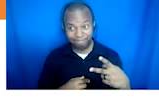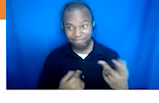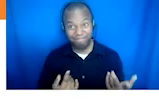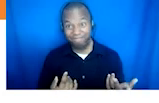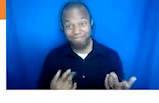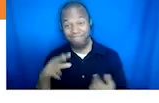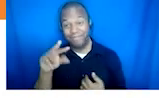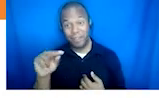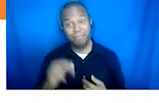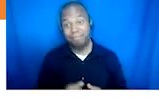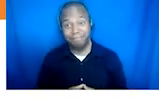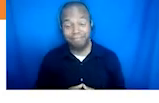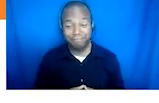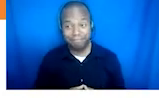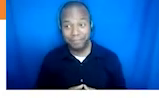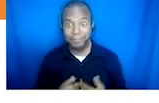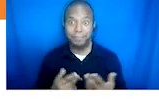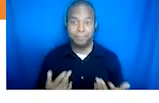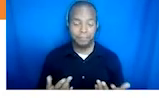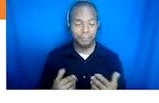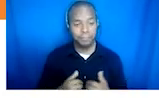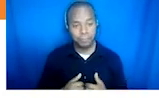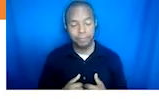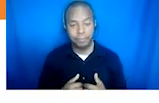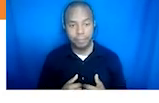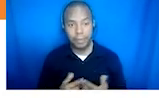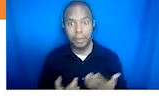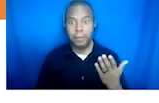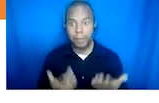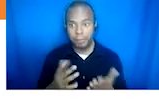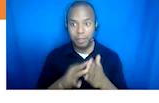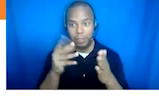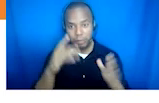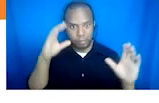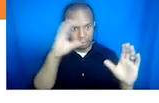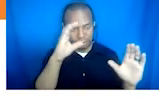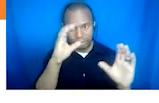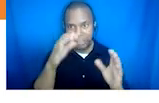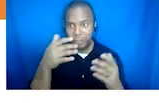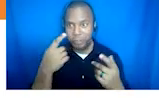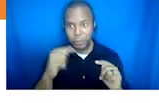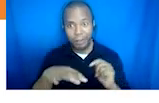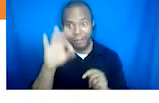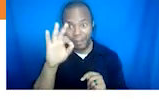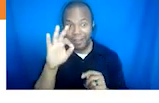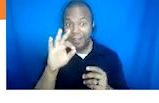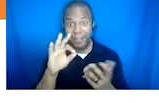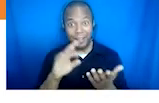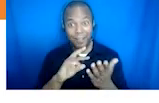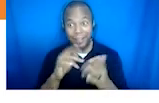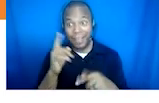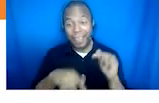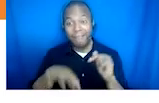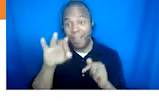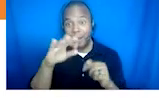No. So just because the students are searching for those courses, they're not finding them fully